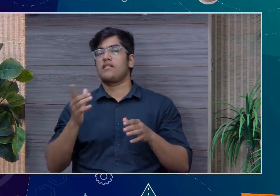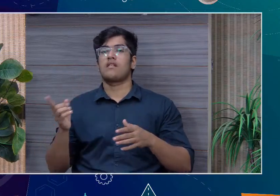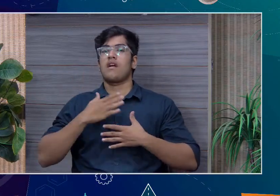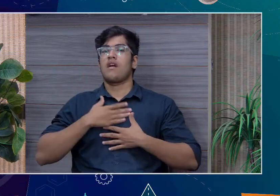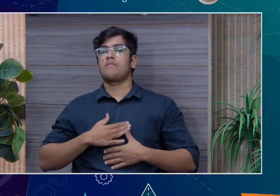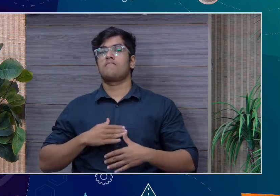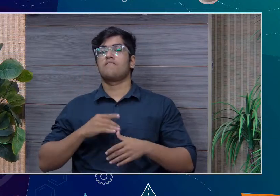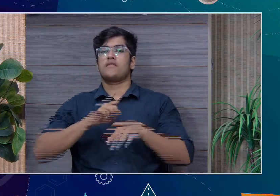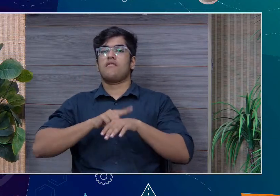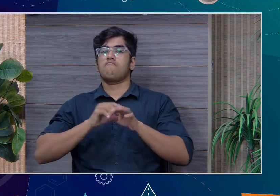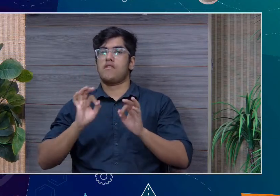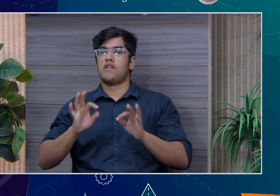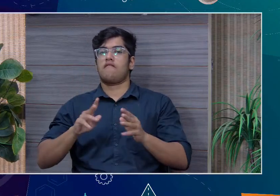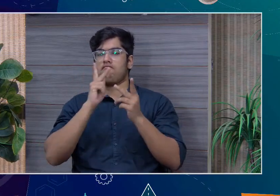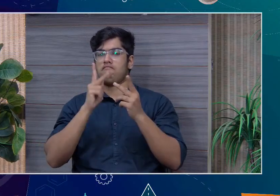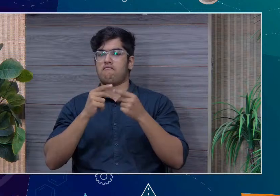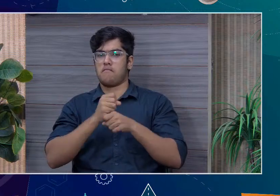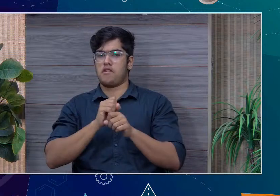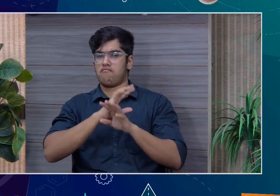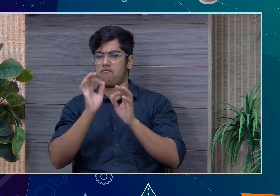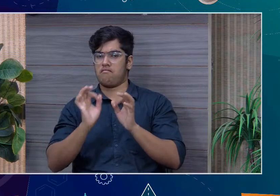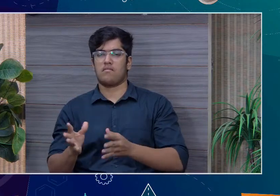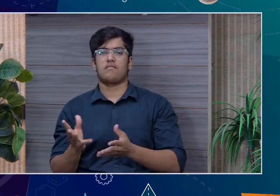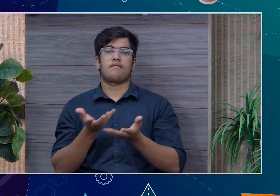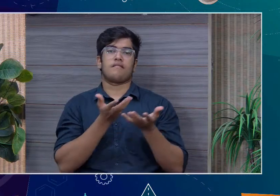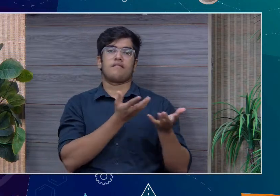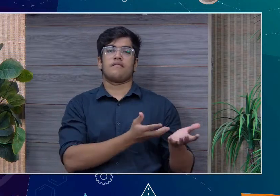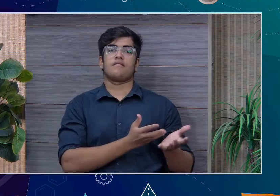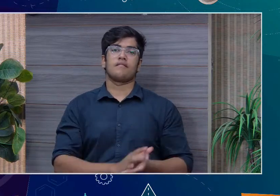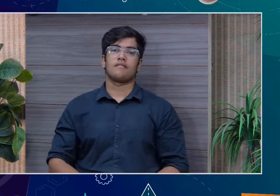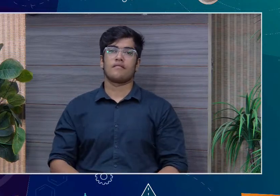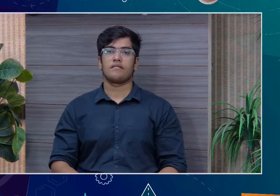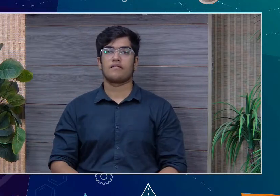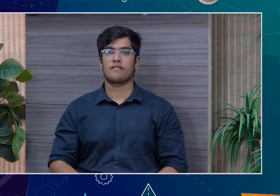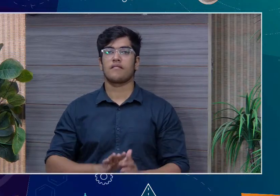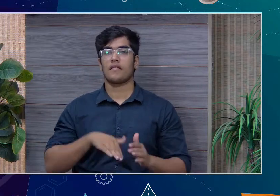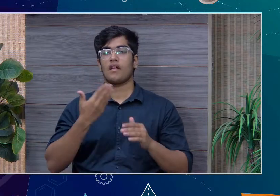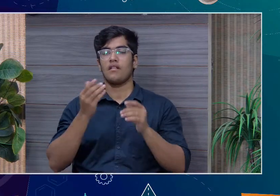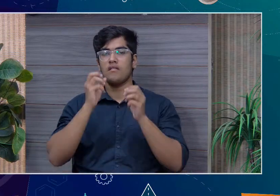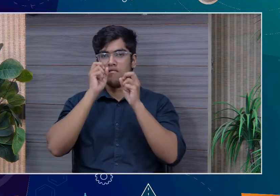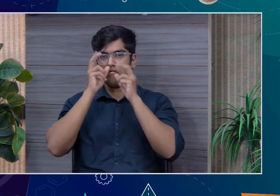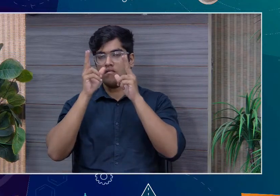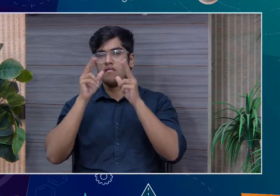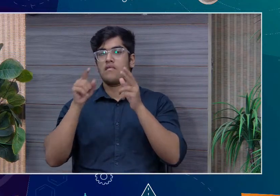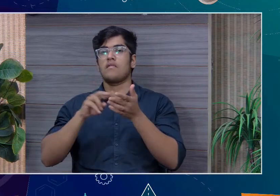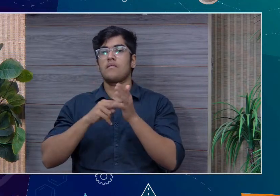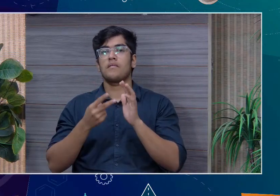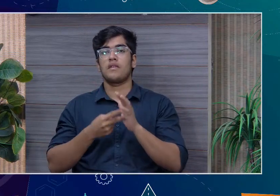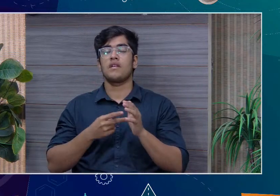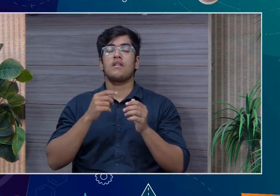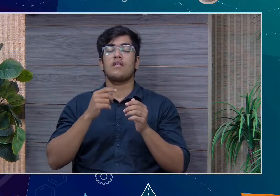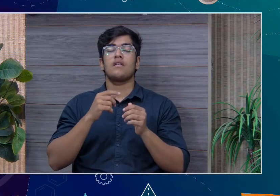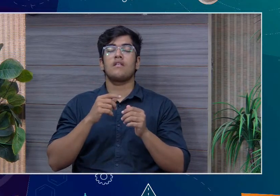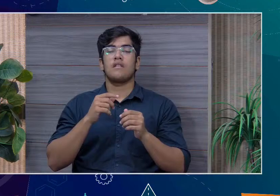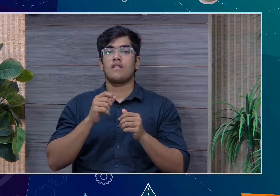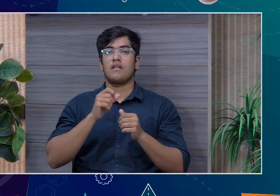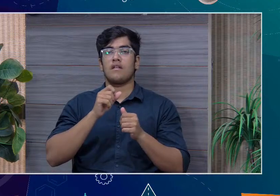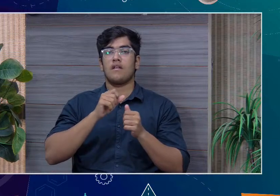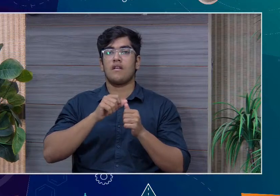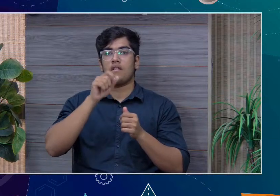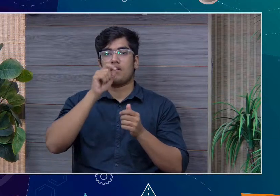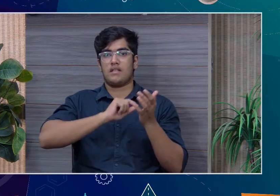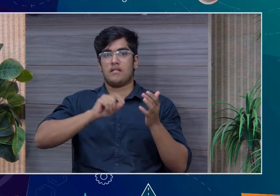time and give him a perfectly made shoe. Okay. Awakened. Awakened means that the author realized, he was